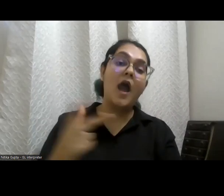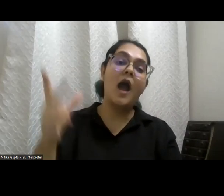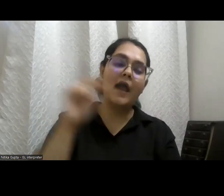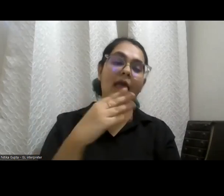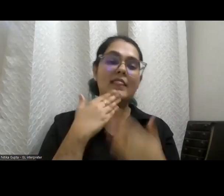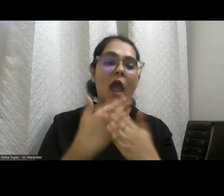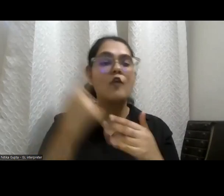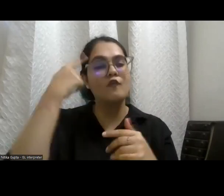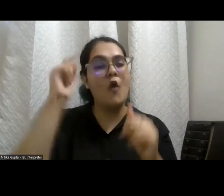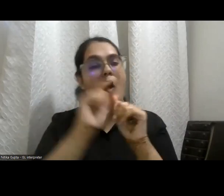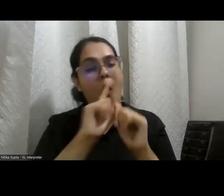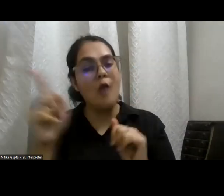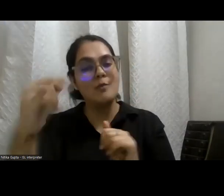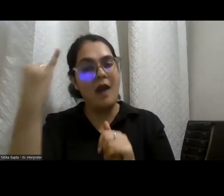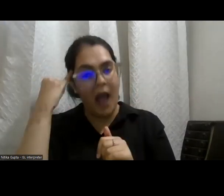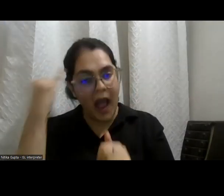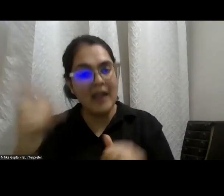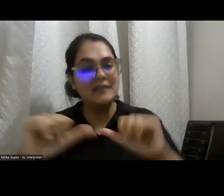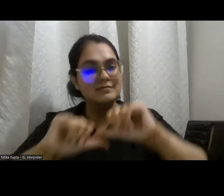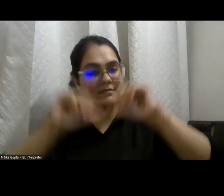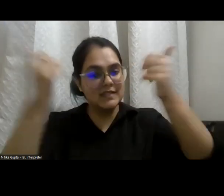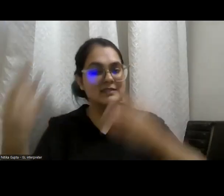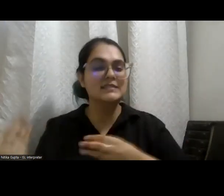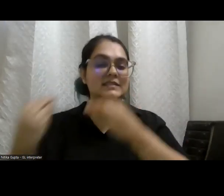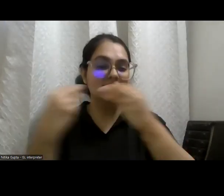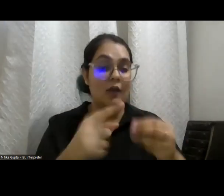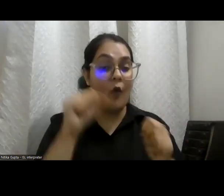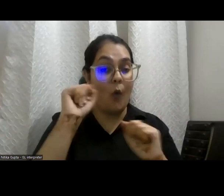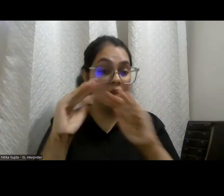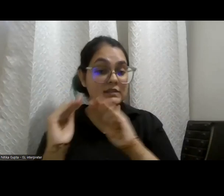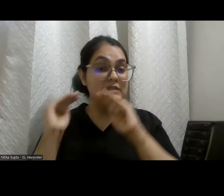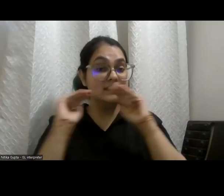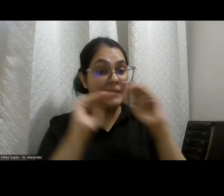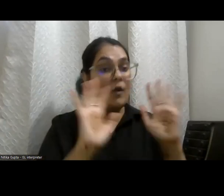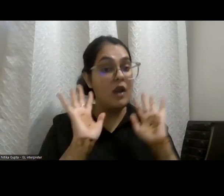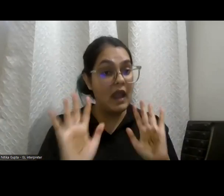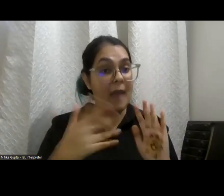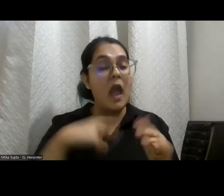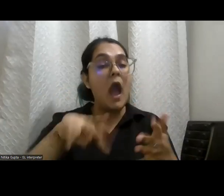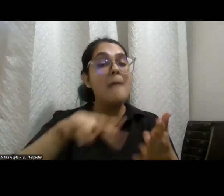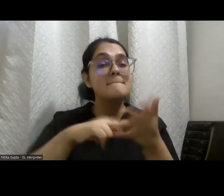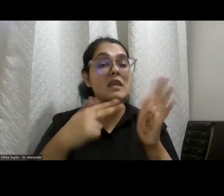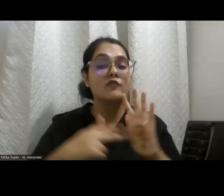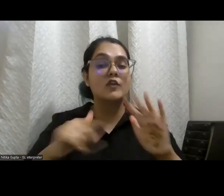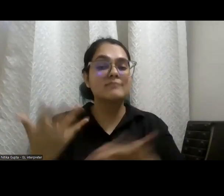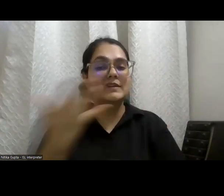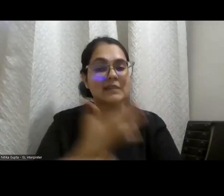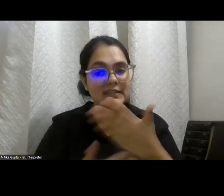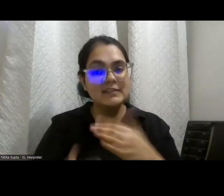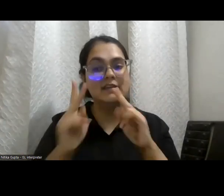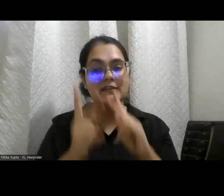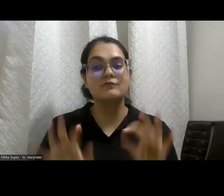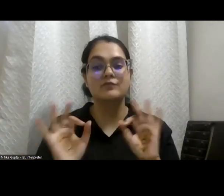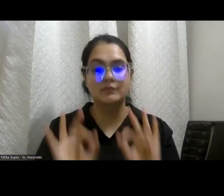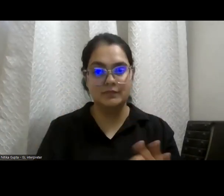to everyone who contributed to the success of this webinar. Your support has allowed us to have a meaningful discussion on education and skill